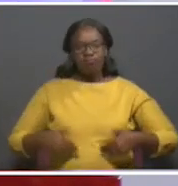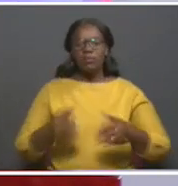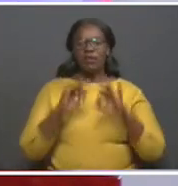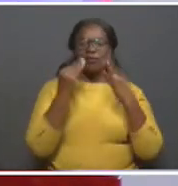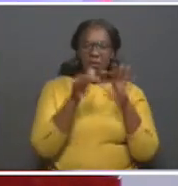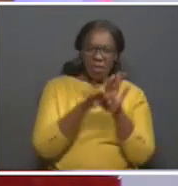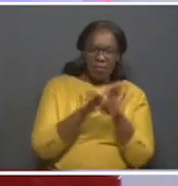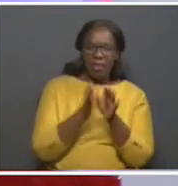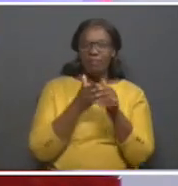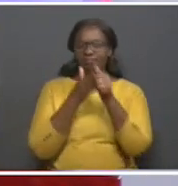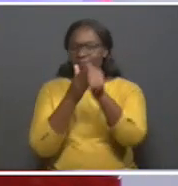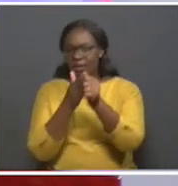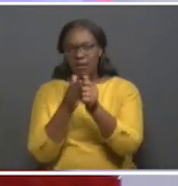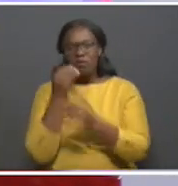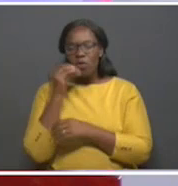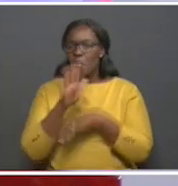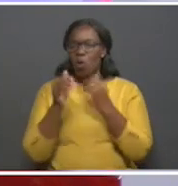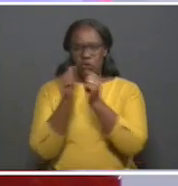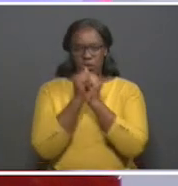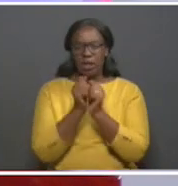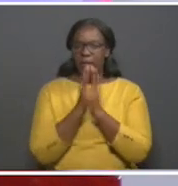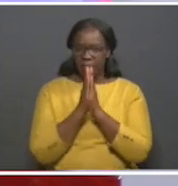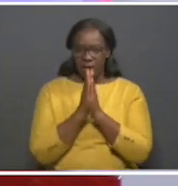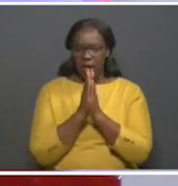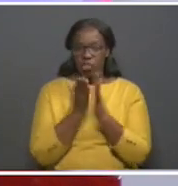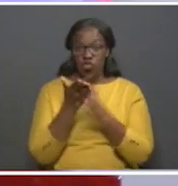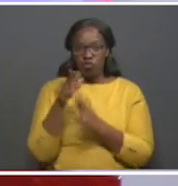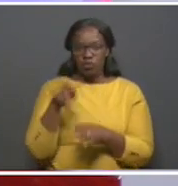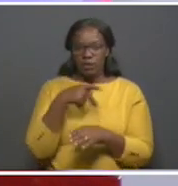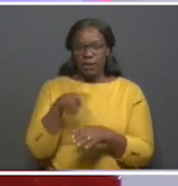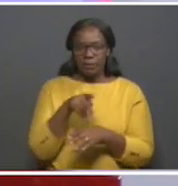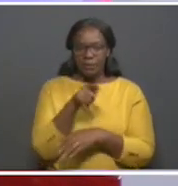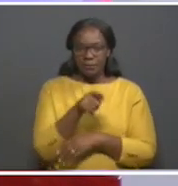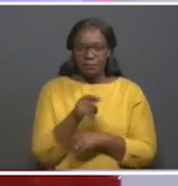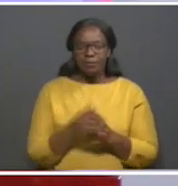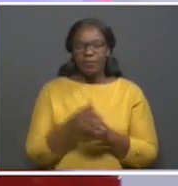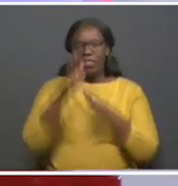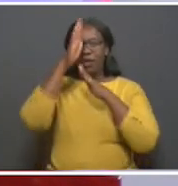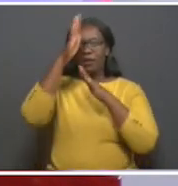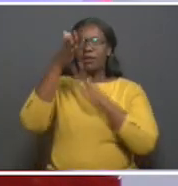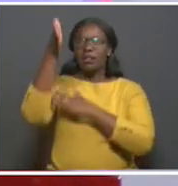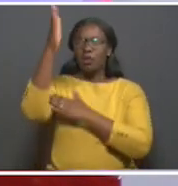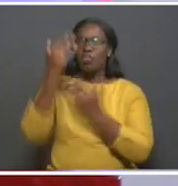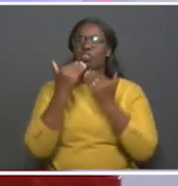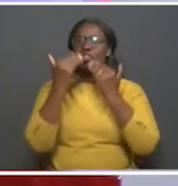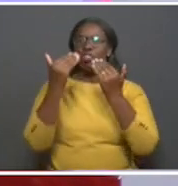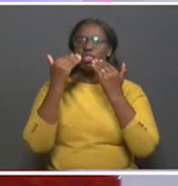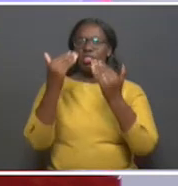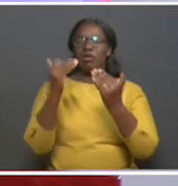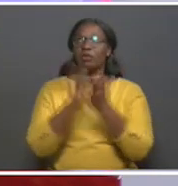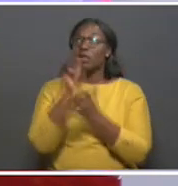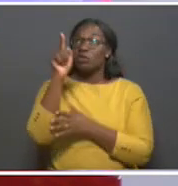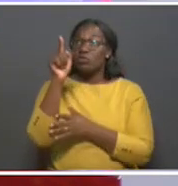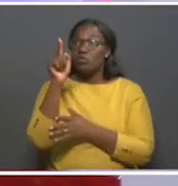members, leaders of the homes. Let's pray together through this psalm. Our Father and our God, we thank you that